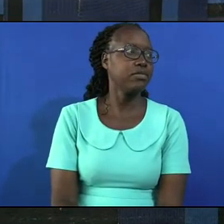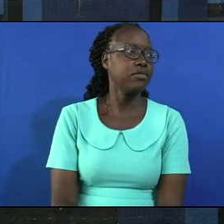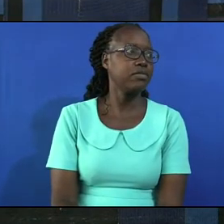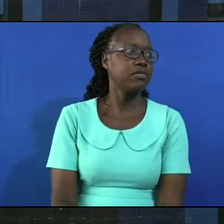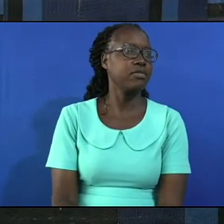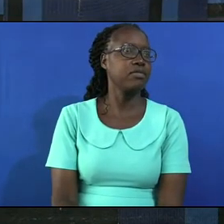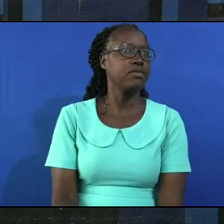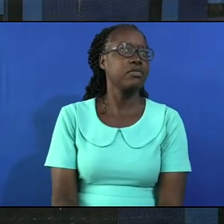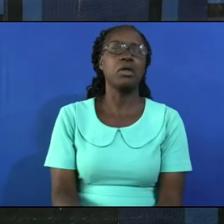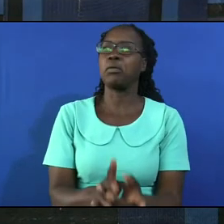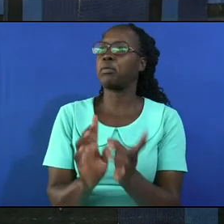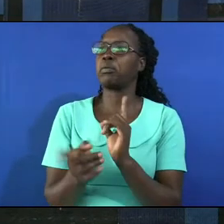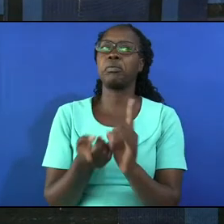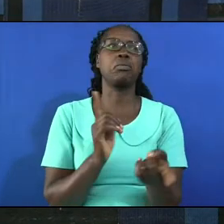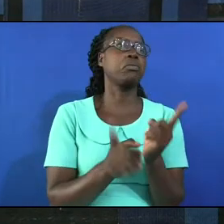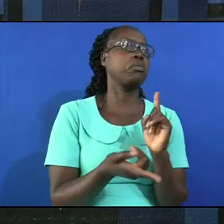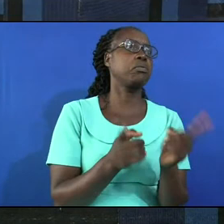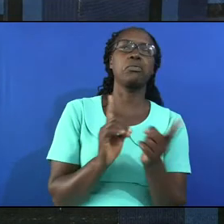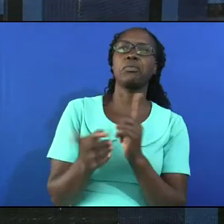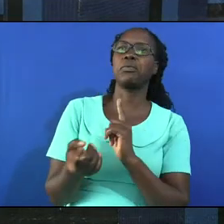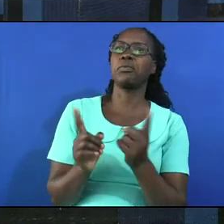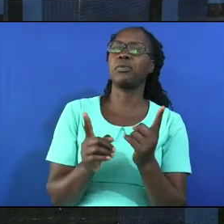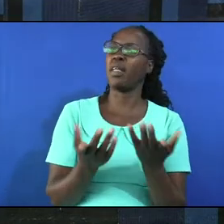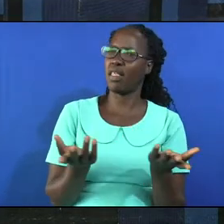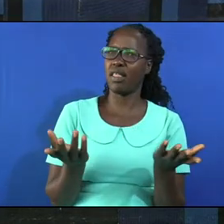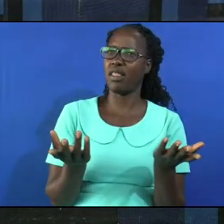Run around, friends. Don't run around.